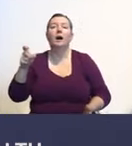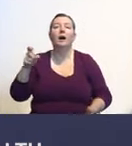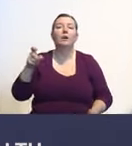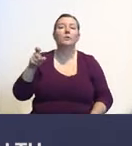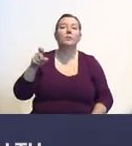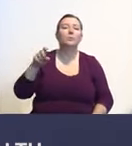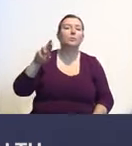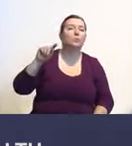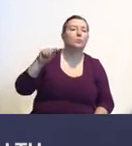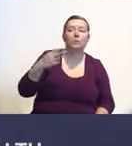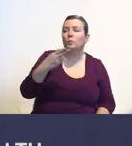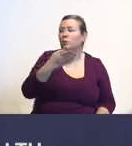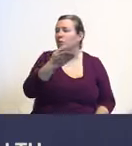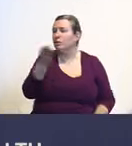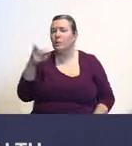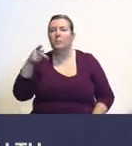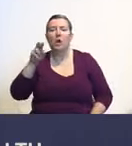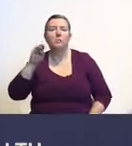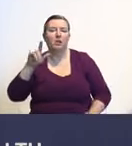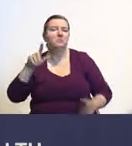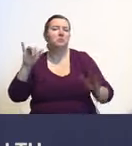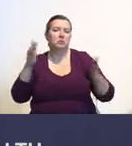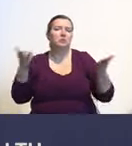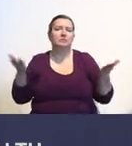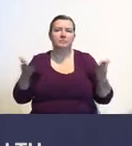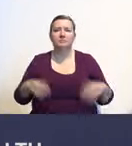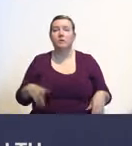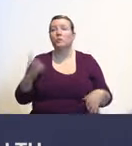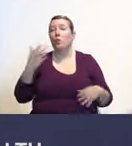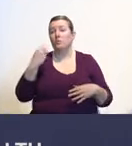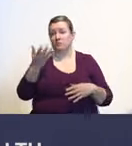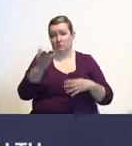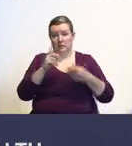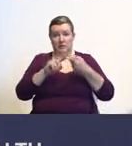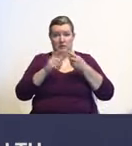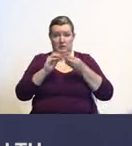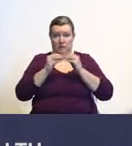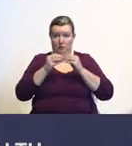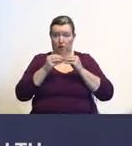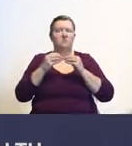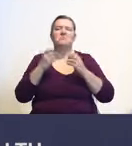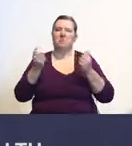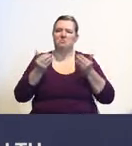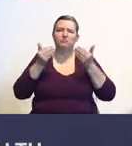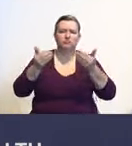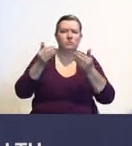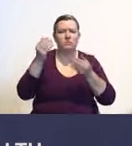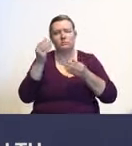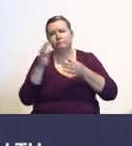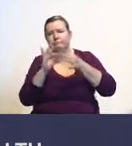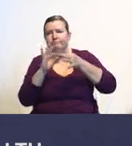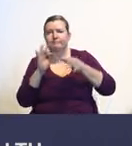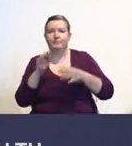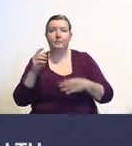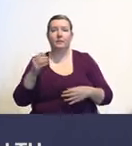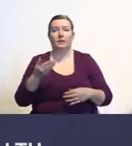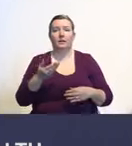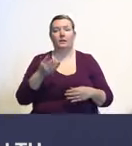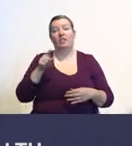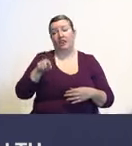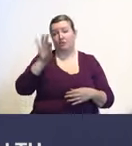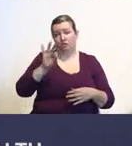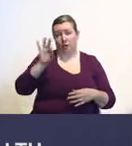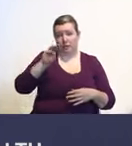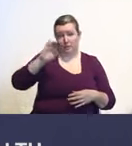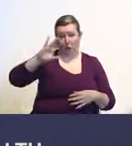get to the numbers, our next briefing will be Friday, March 4th. That